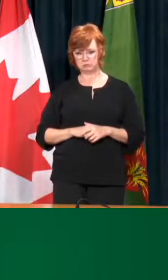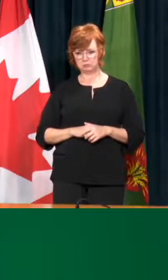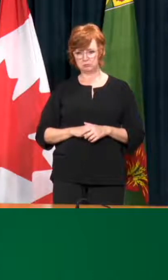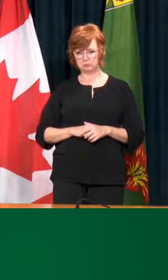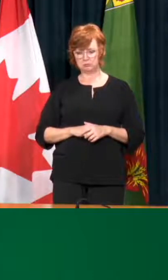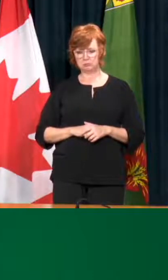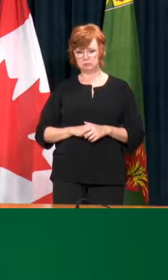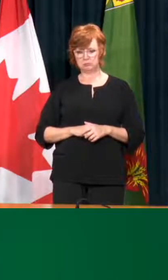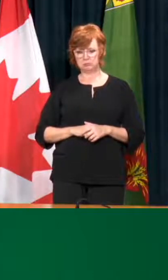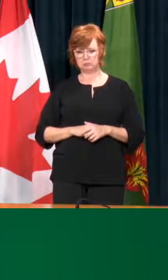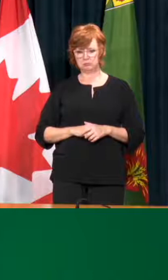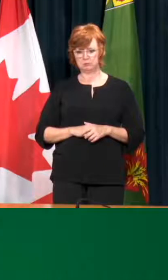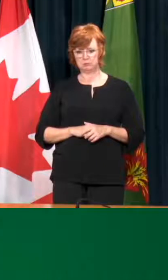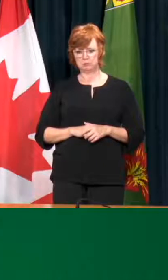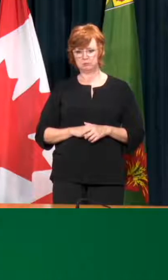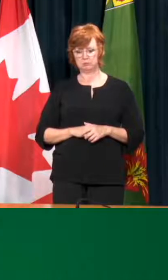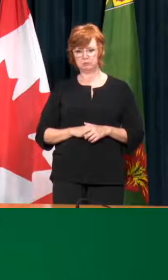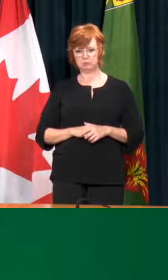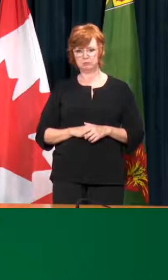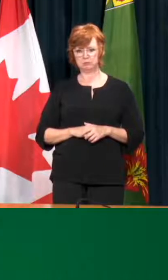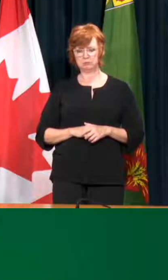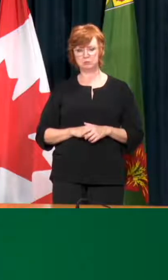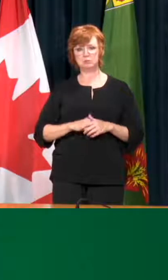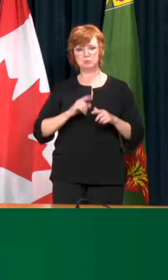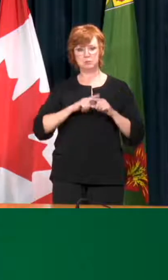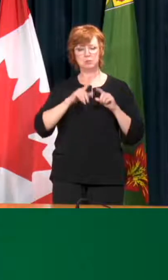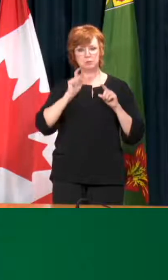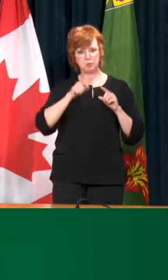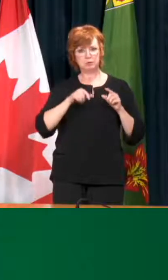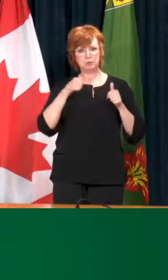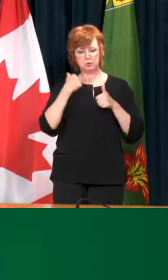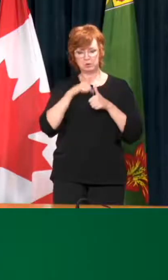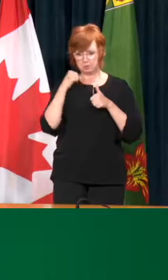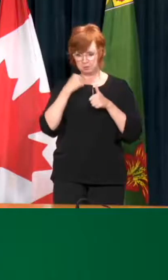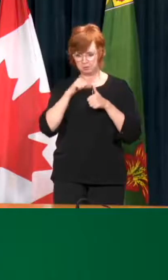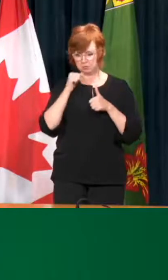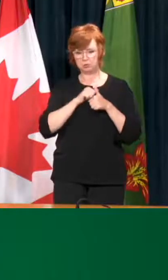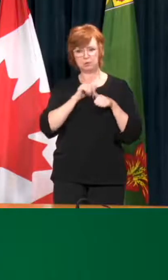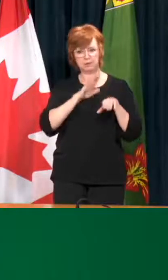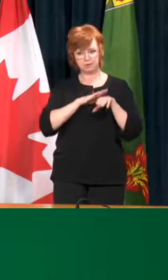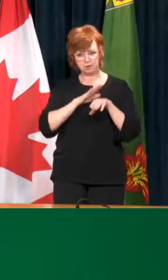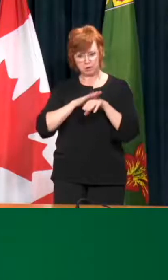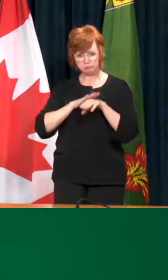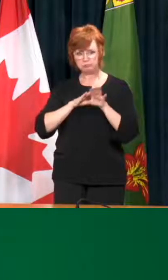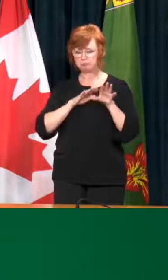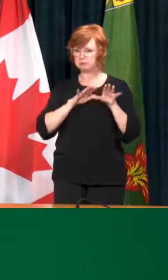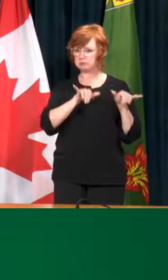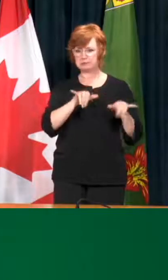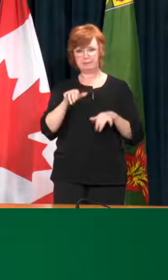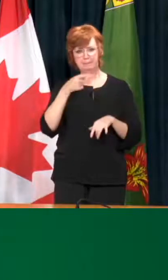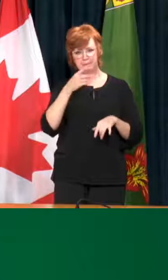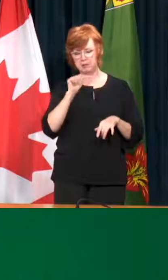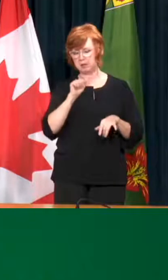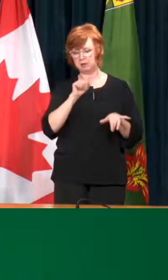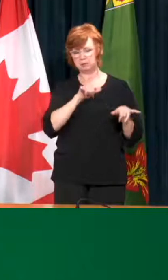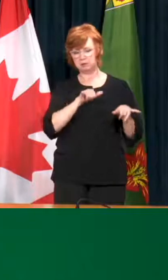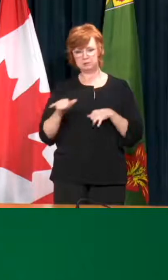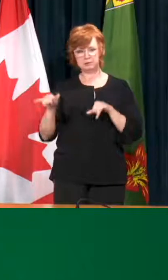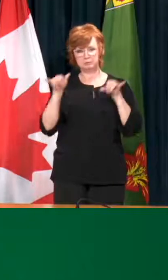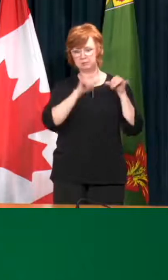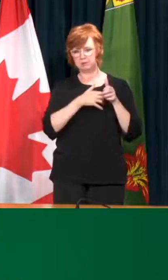everyone else in terms of is there COVID activity that we need to be aware of. So I think the advice really is the same for people in PA as it is